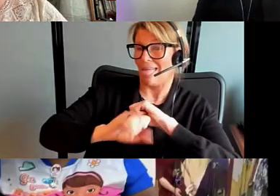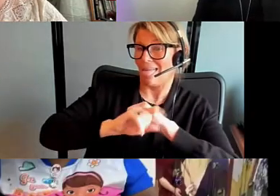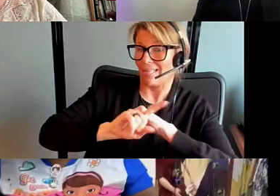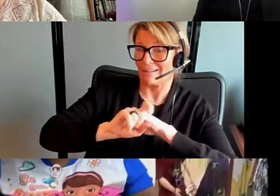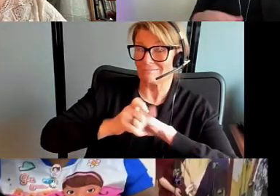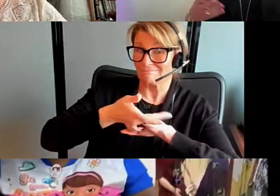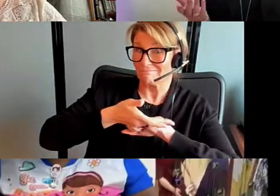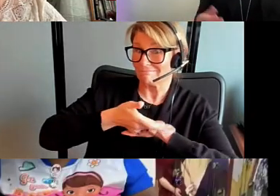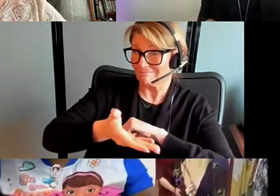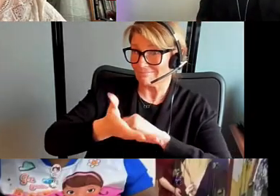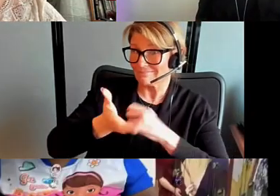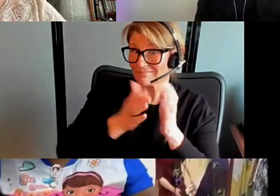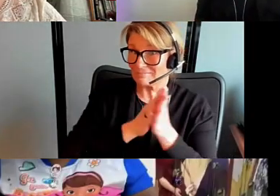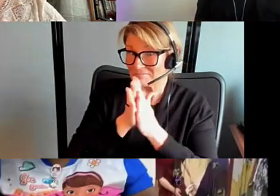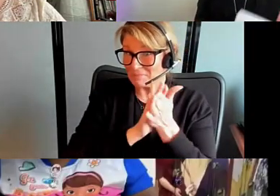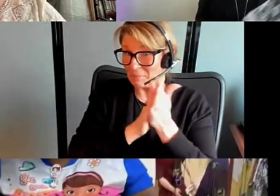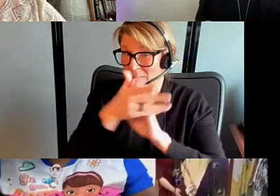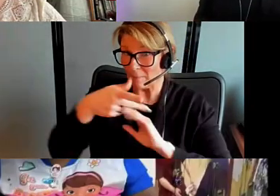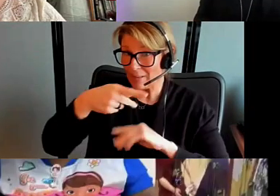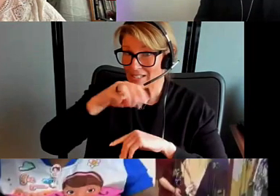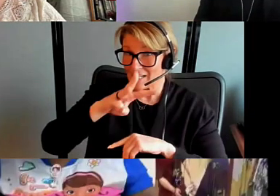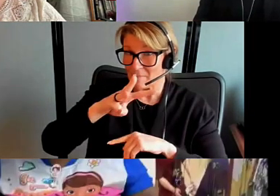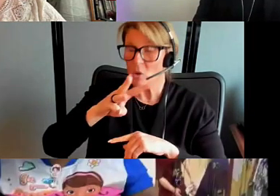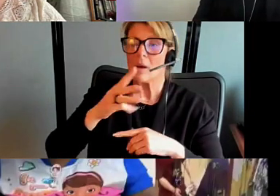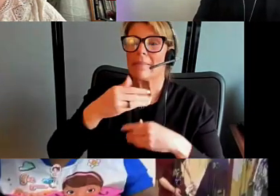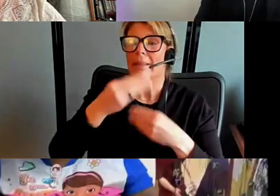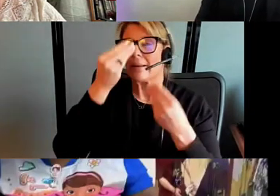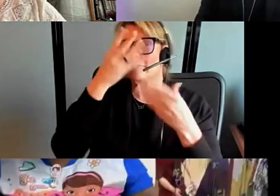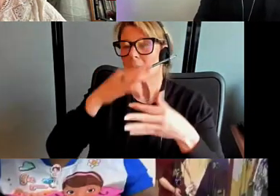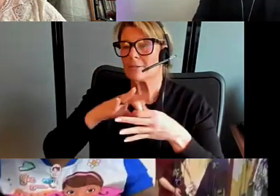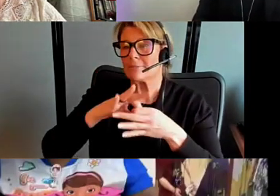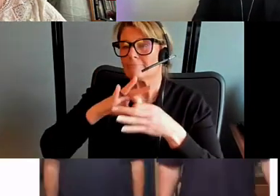information sessions. So, and we'll go to the next slide.